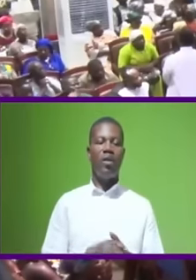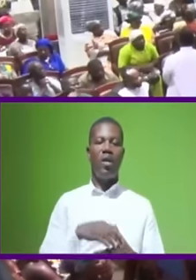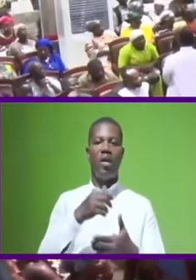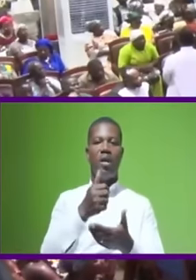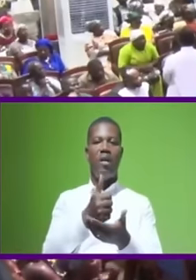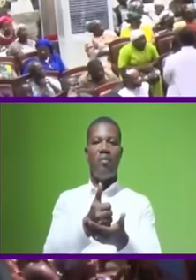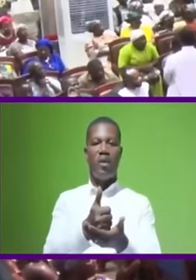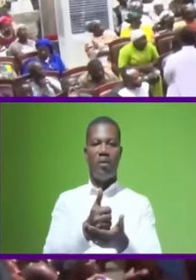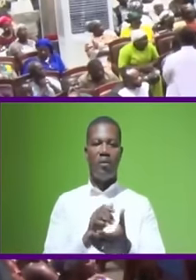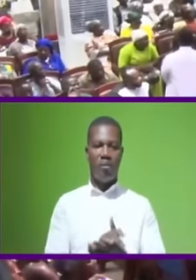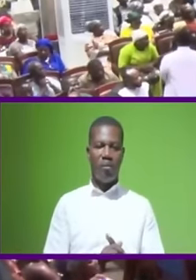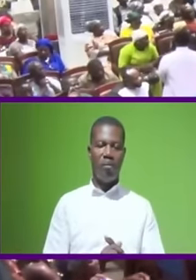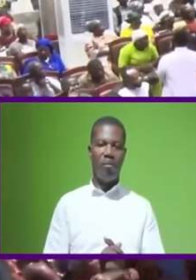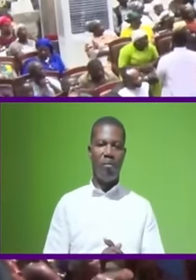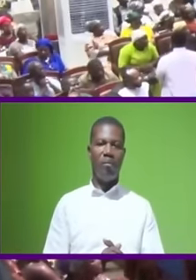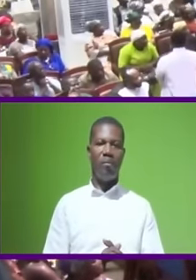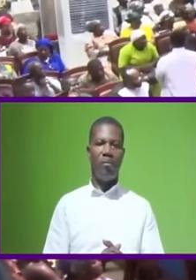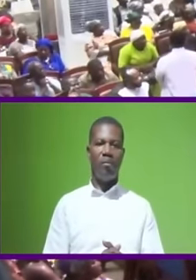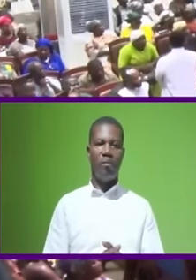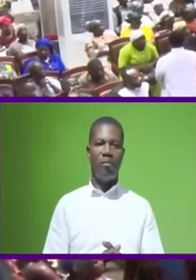Amen. Amen. Yes.